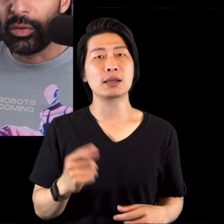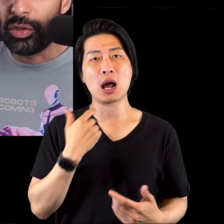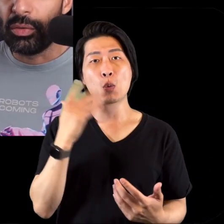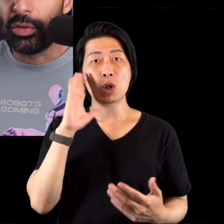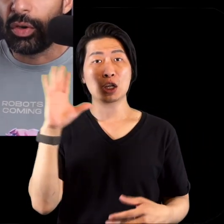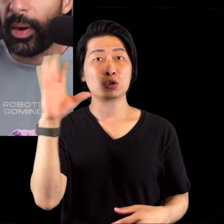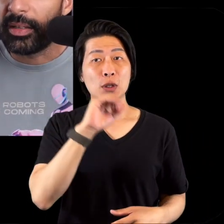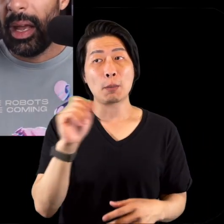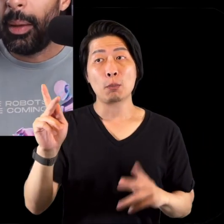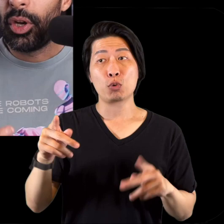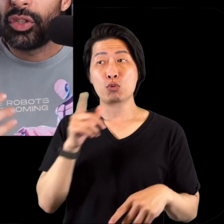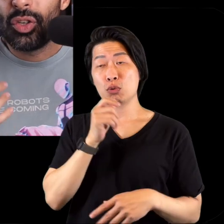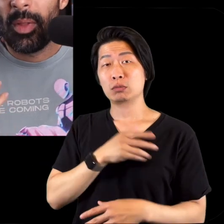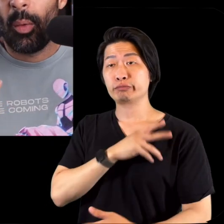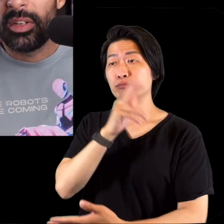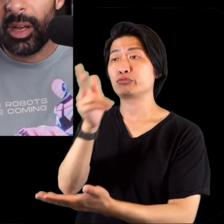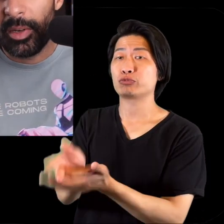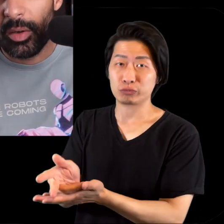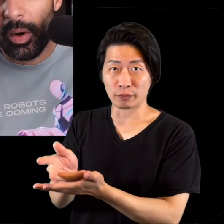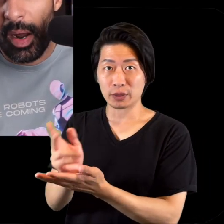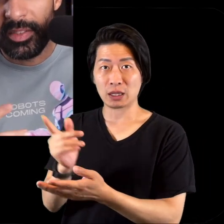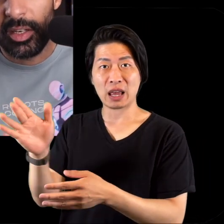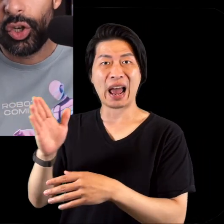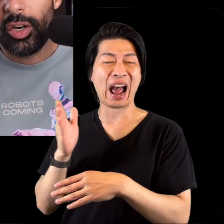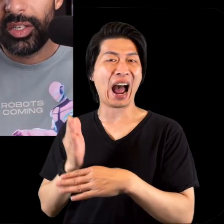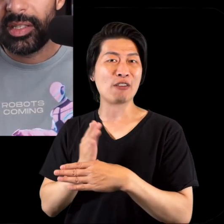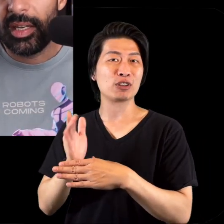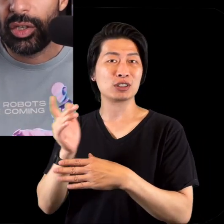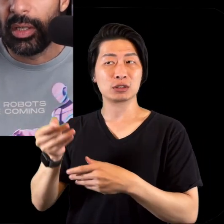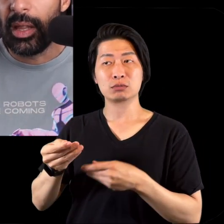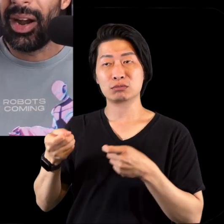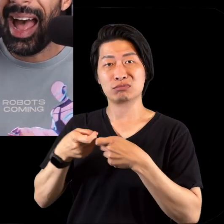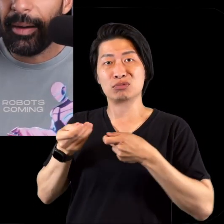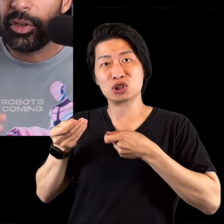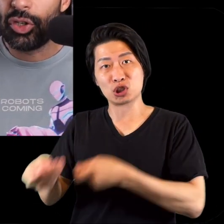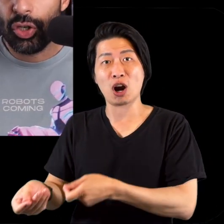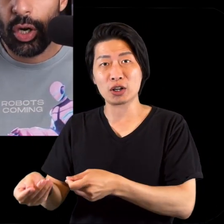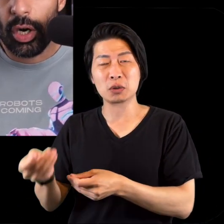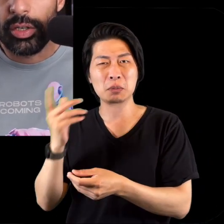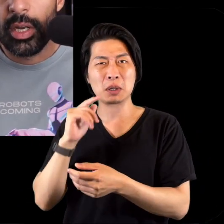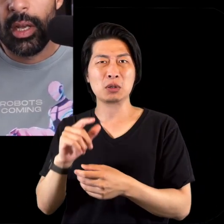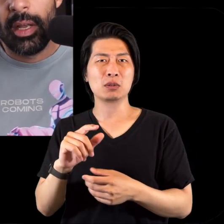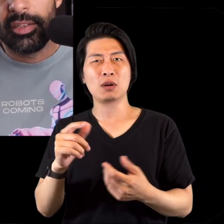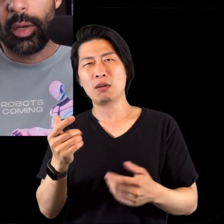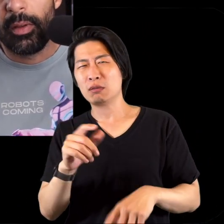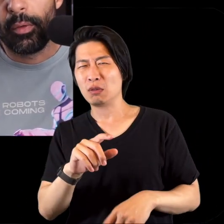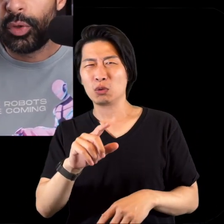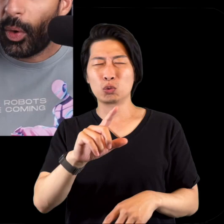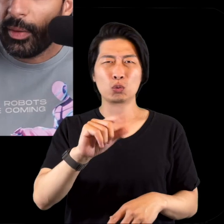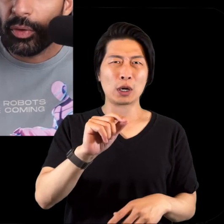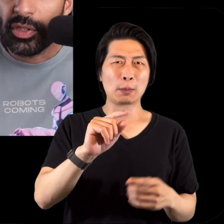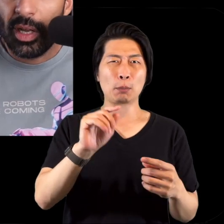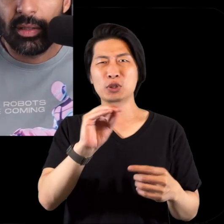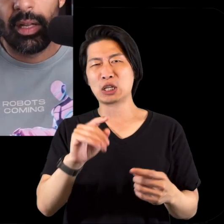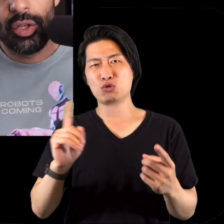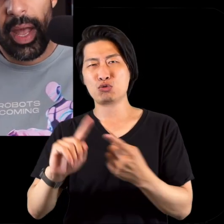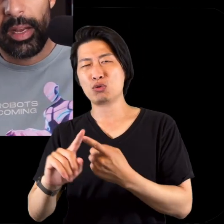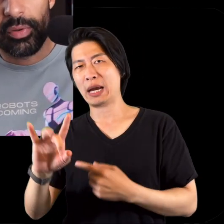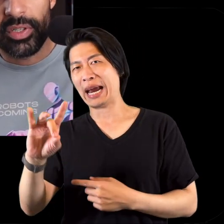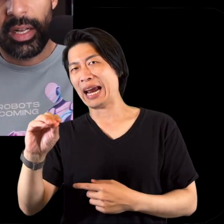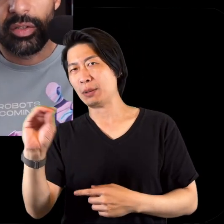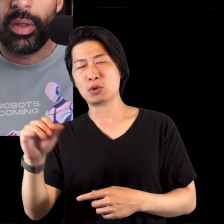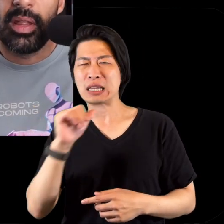pretty close to correct. And I'm going to assume that when somebody arrives at a charging station, their average charge is going to be from 20%